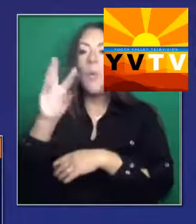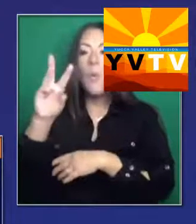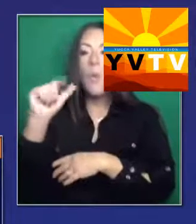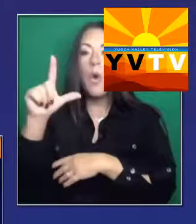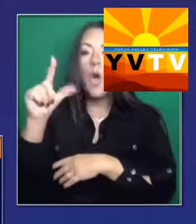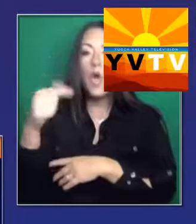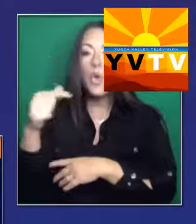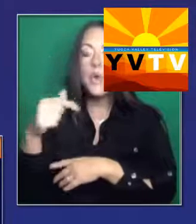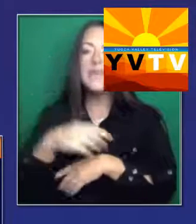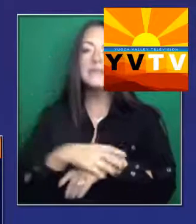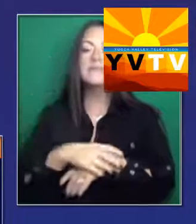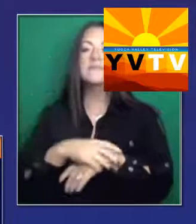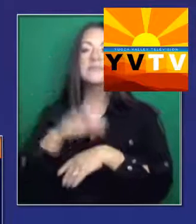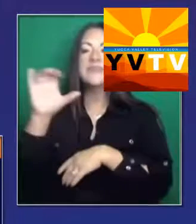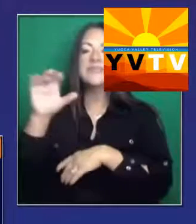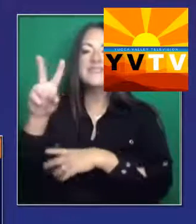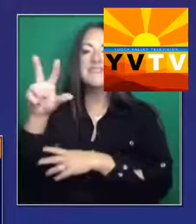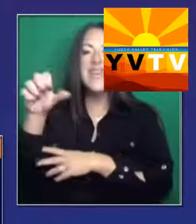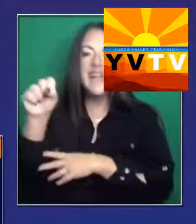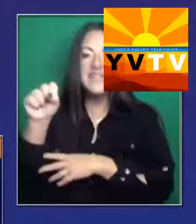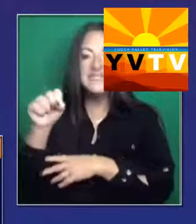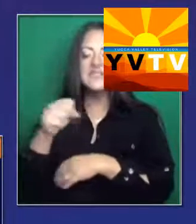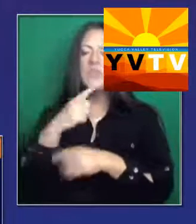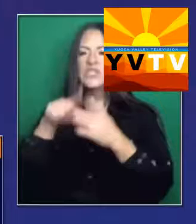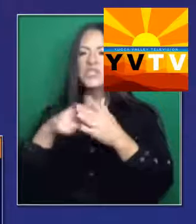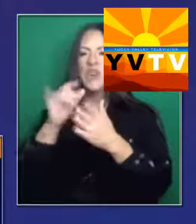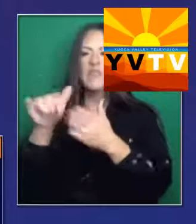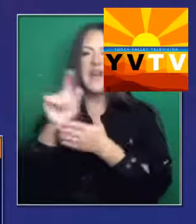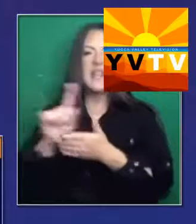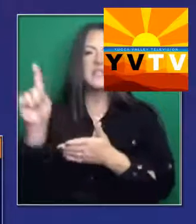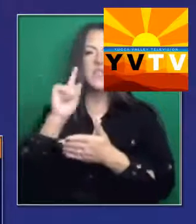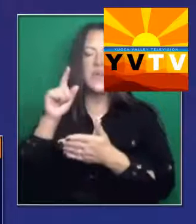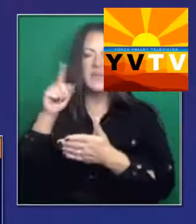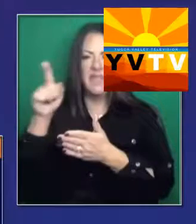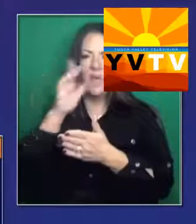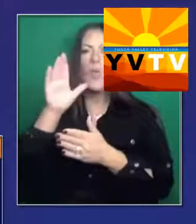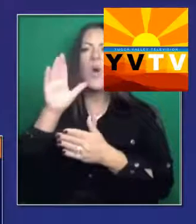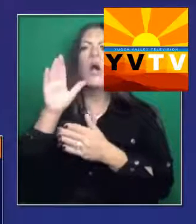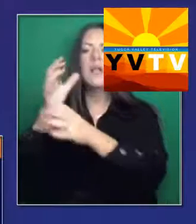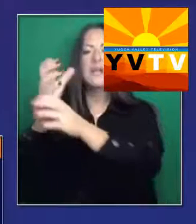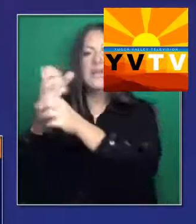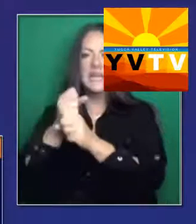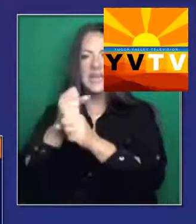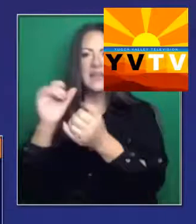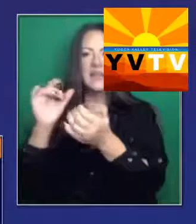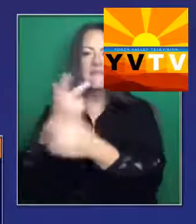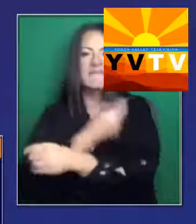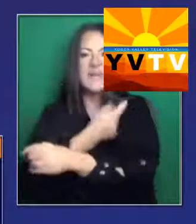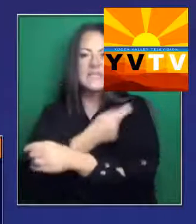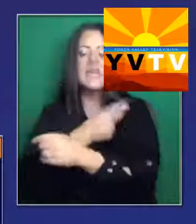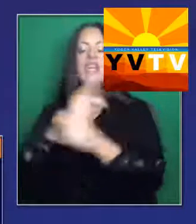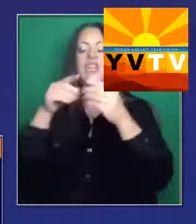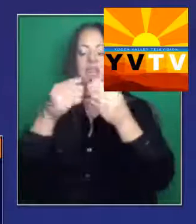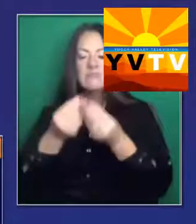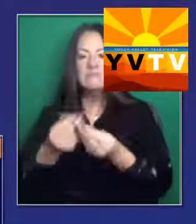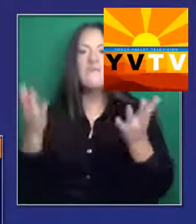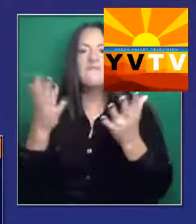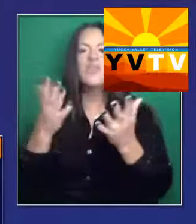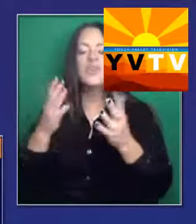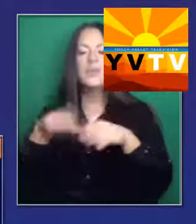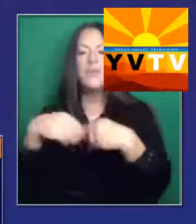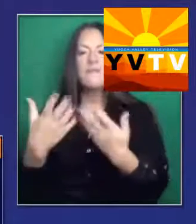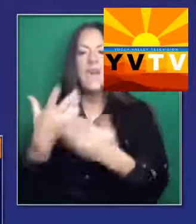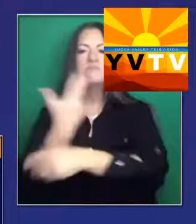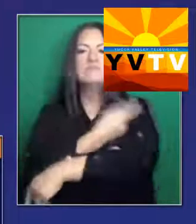underway. We started that last week. We're encouraged by that. They're going to focus on SNFs, skilled nursing facilities, and assisted living, and